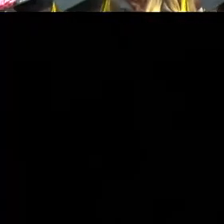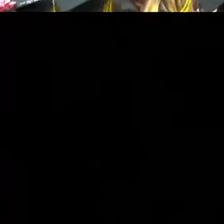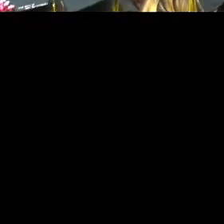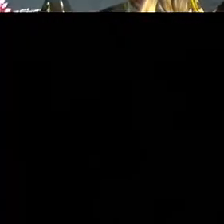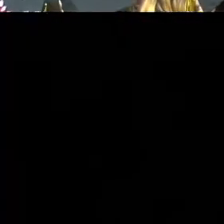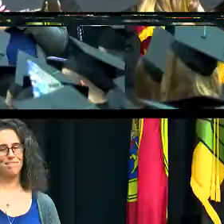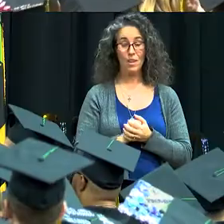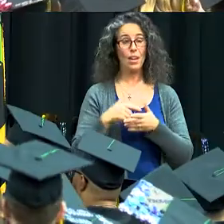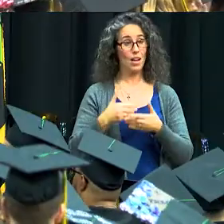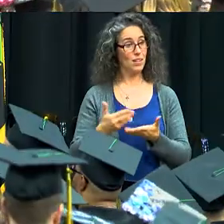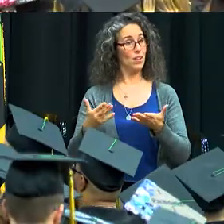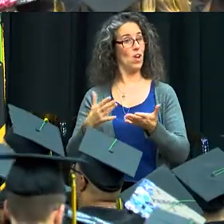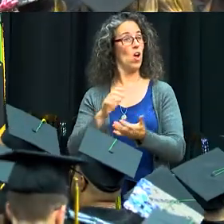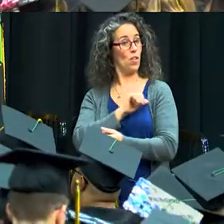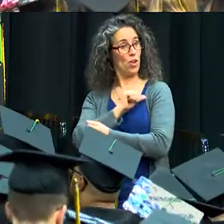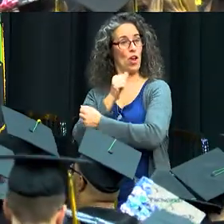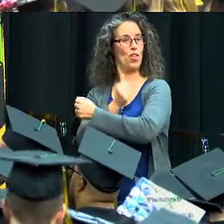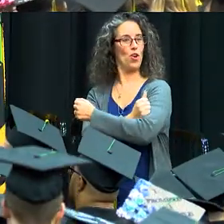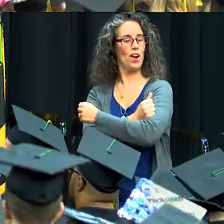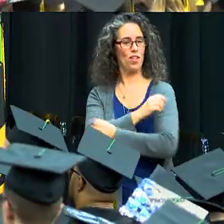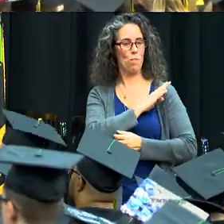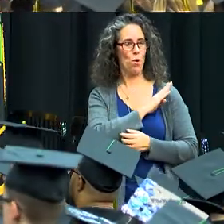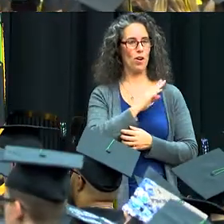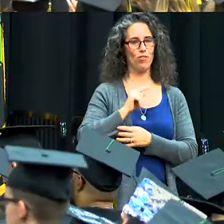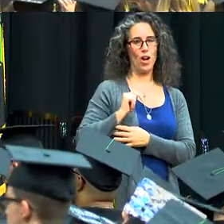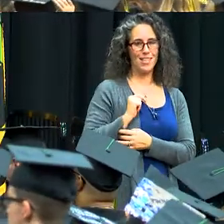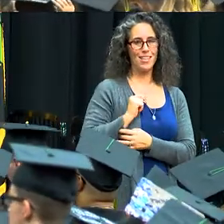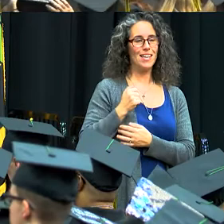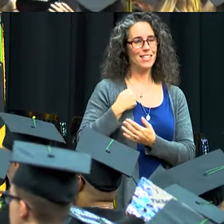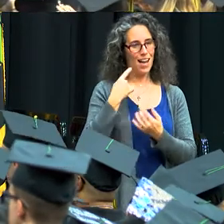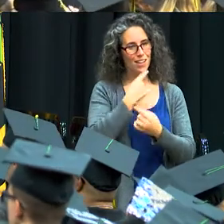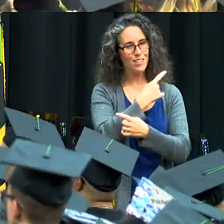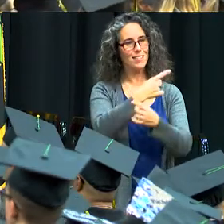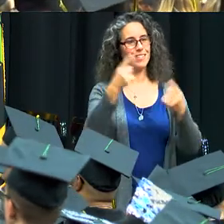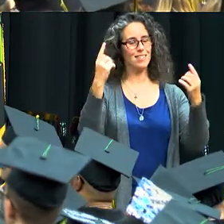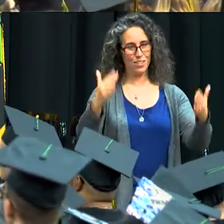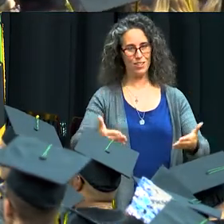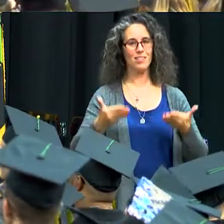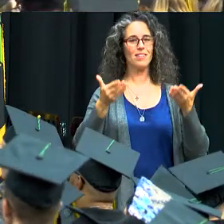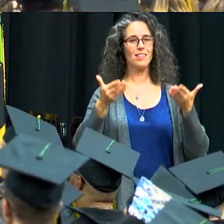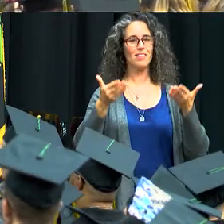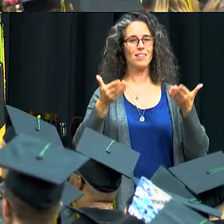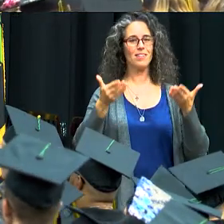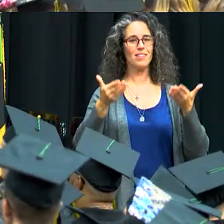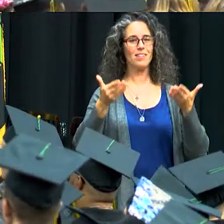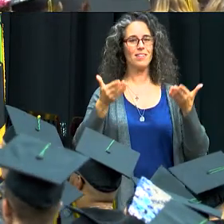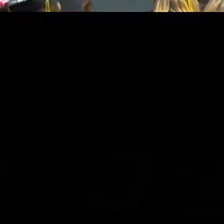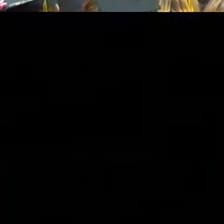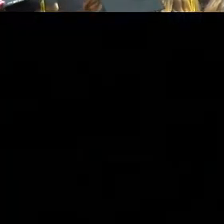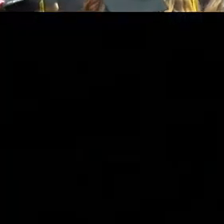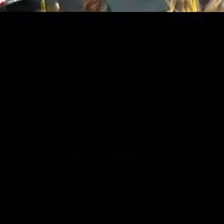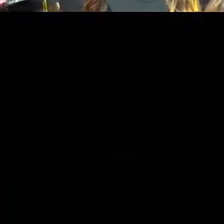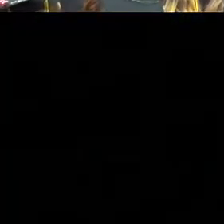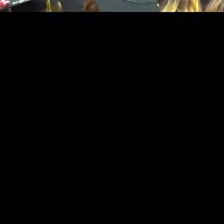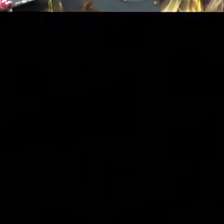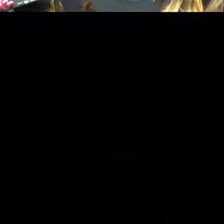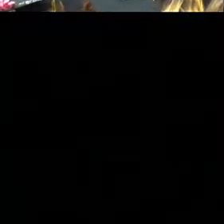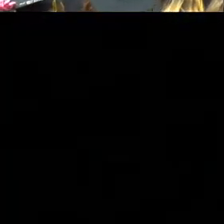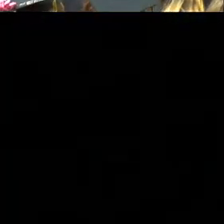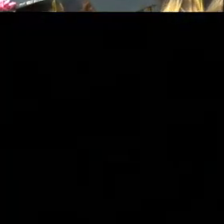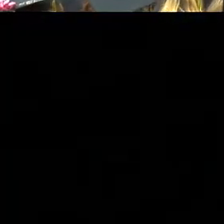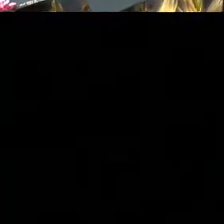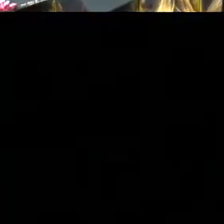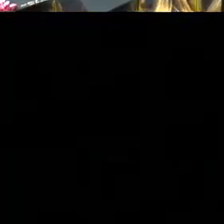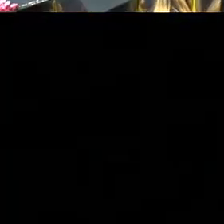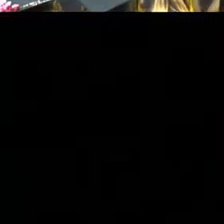By virtue of the authority of the Board of Trustees, I confer upon you the award for which you have been recommended, admitting you to